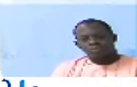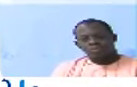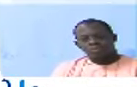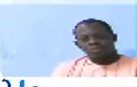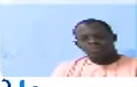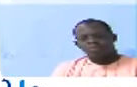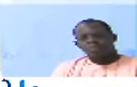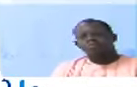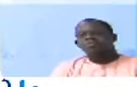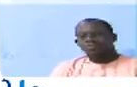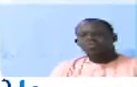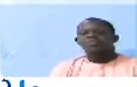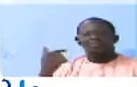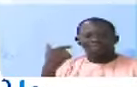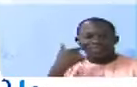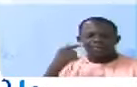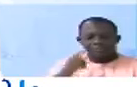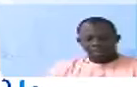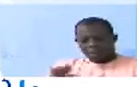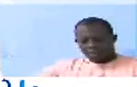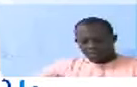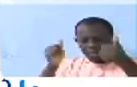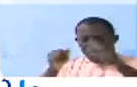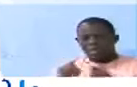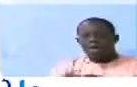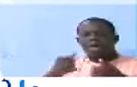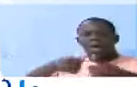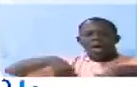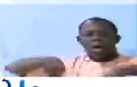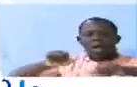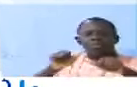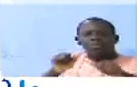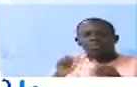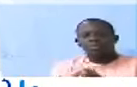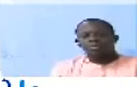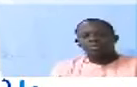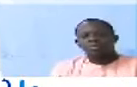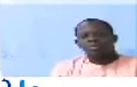It was during the daytime, but starting from